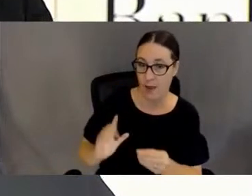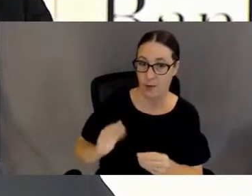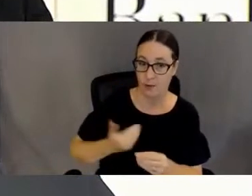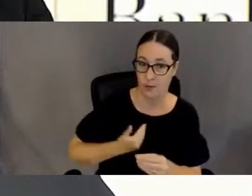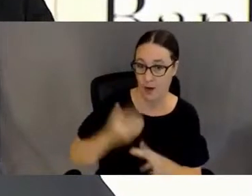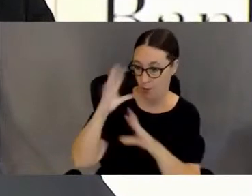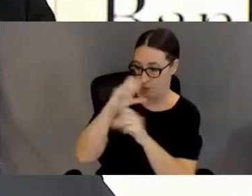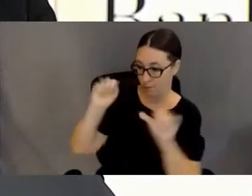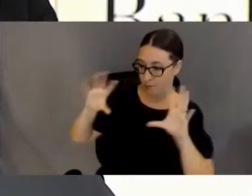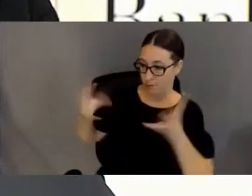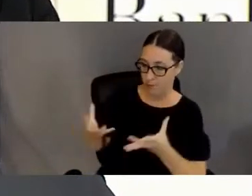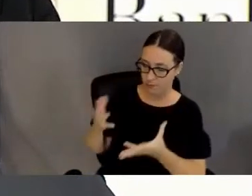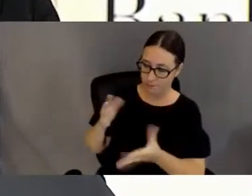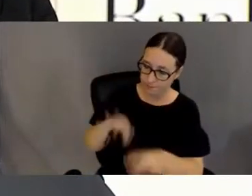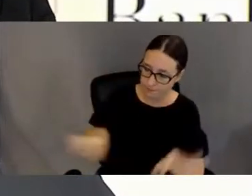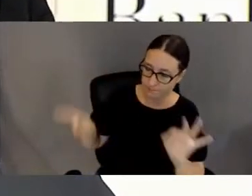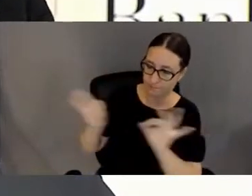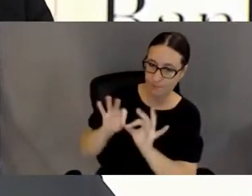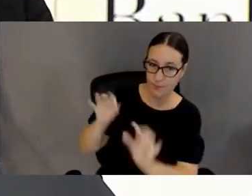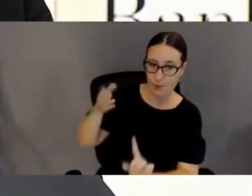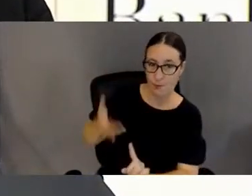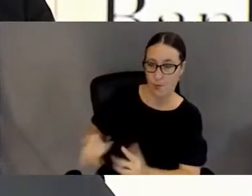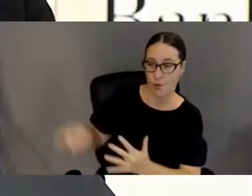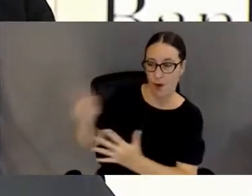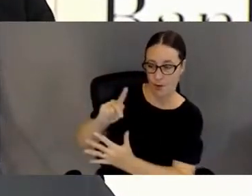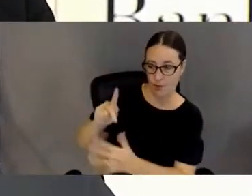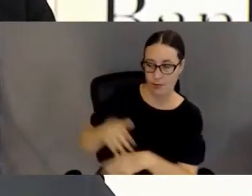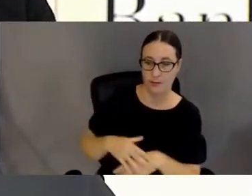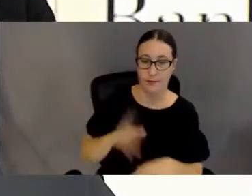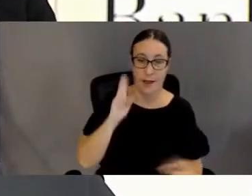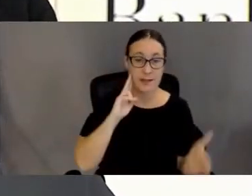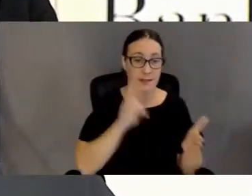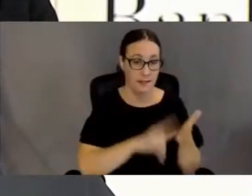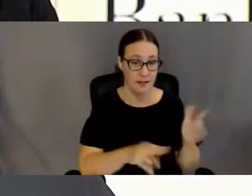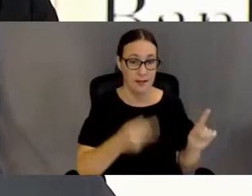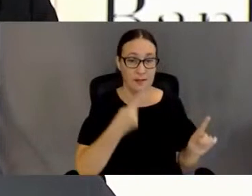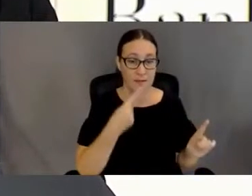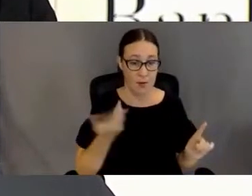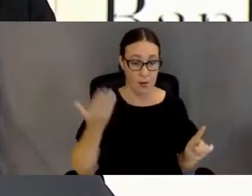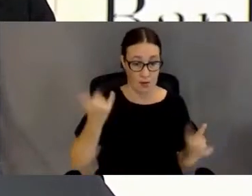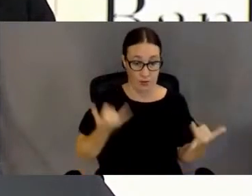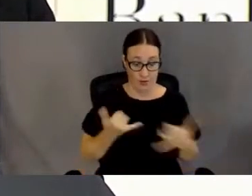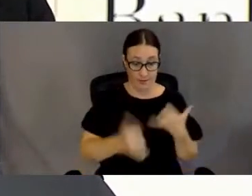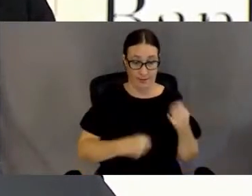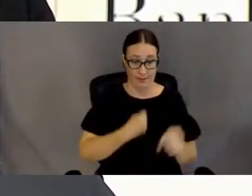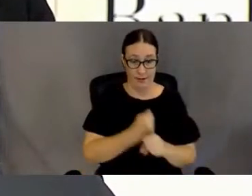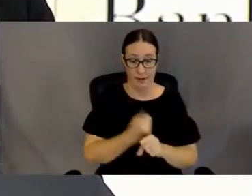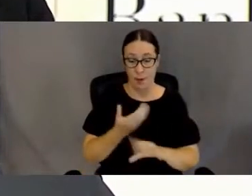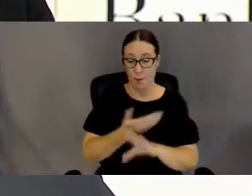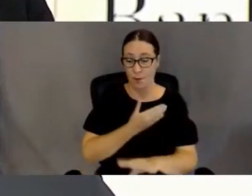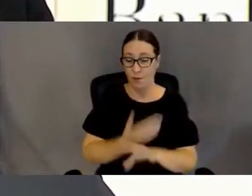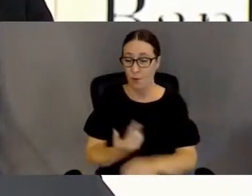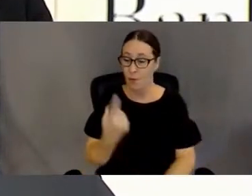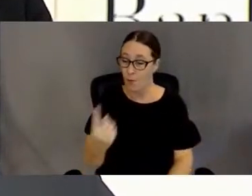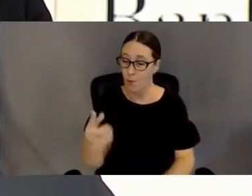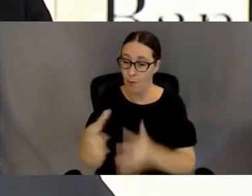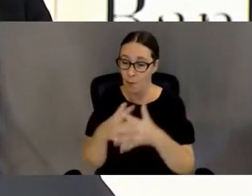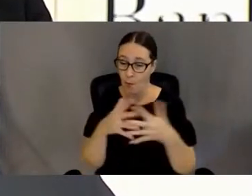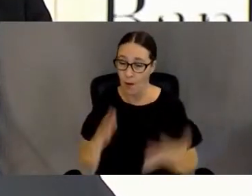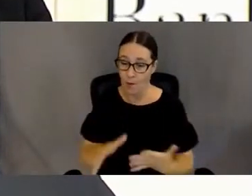central priorities. As Secretary Yellen said earlier this year, long before a single American was infected